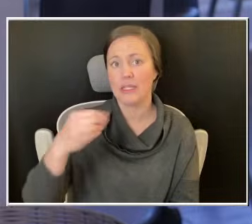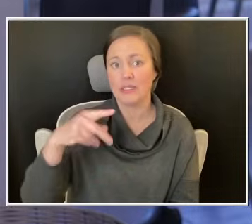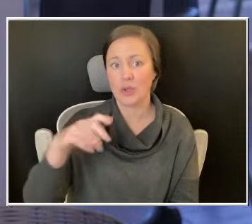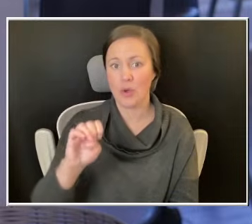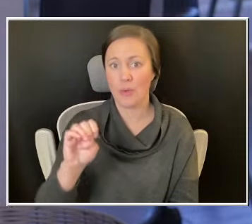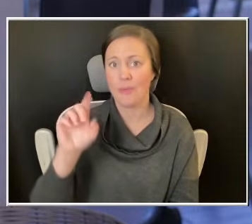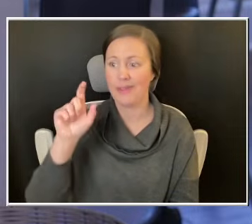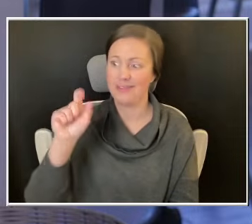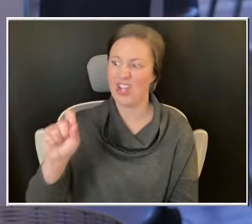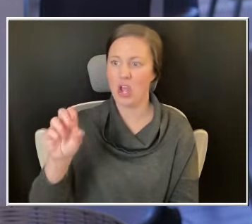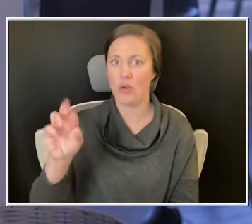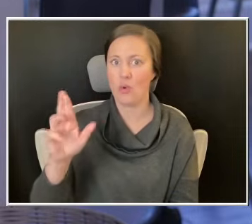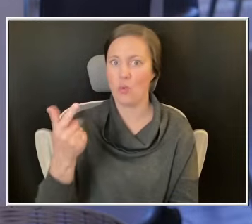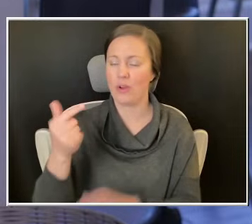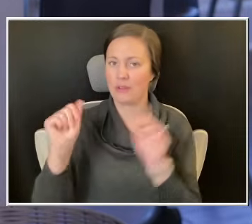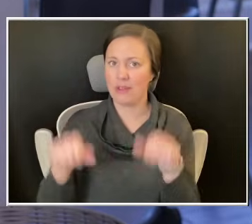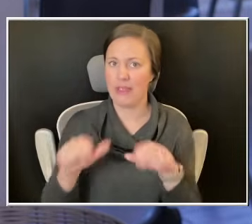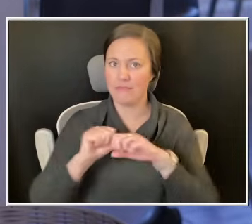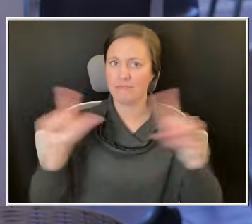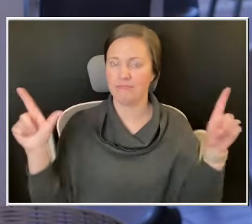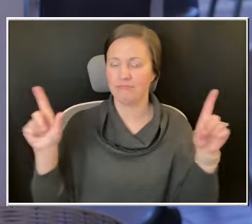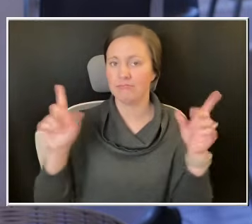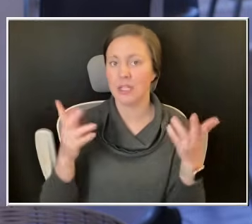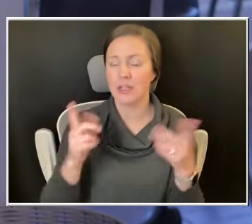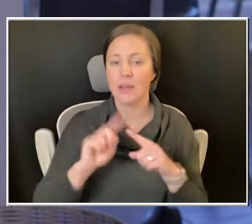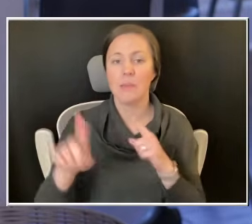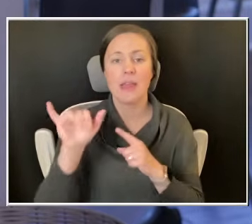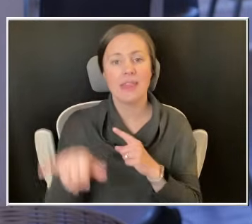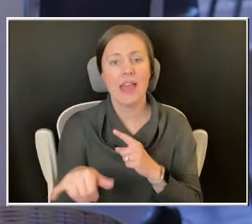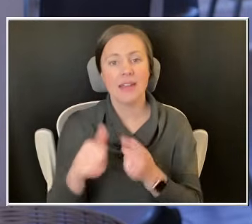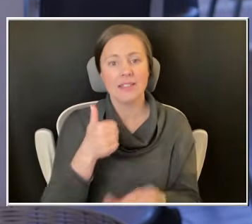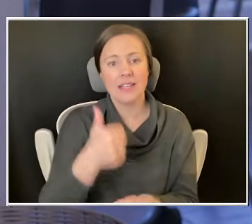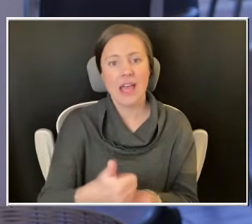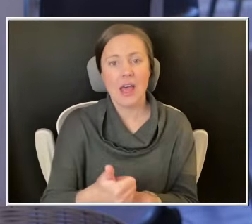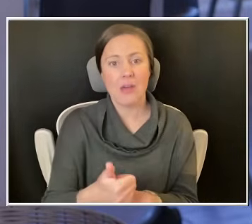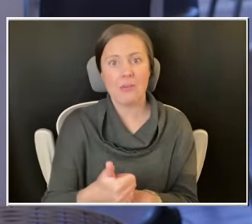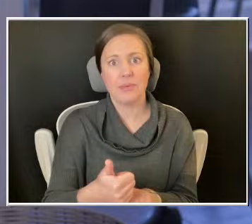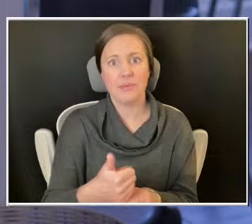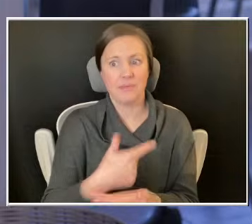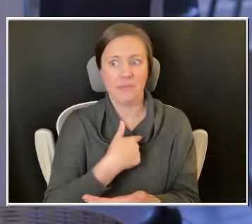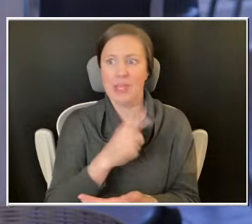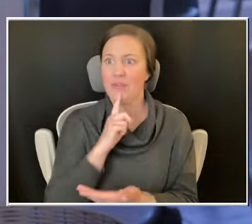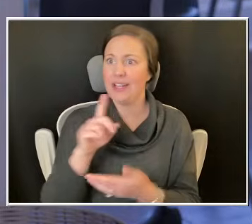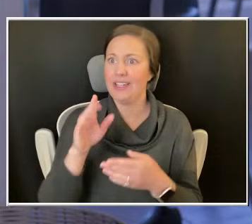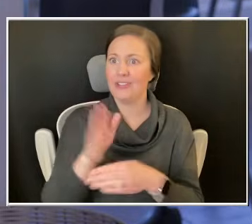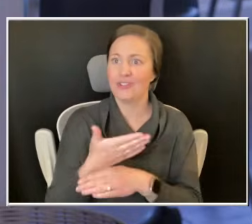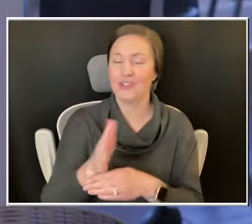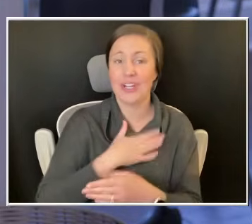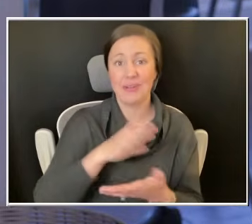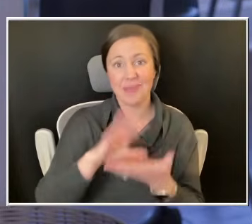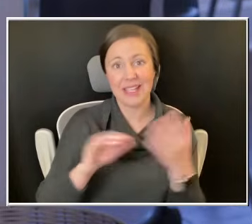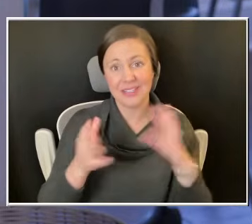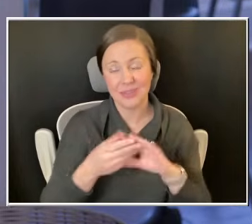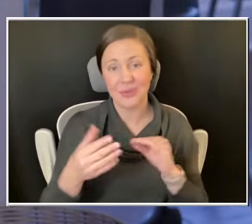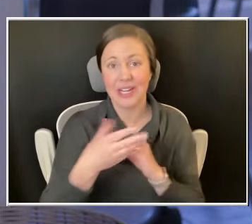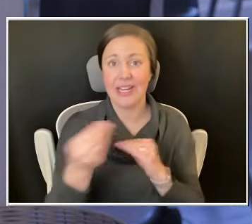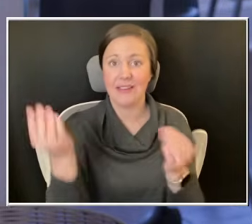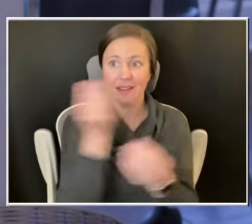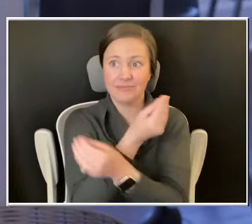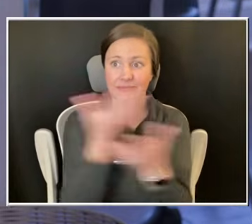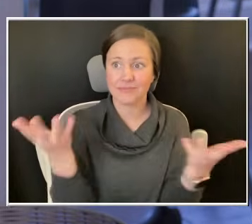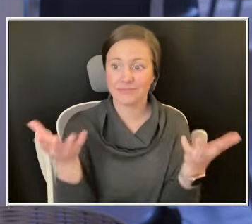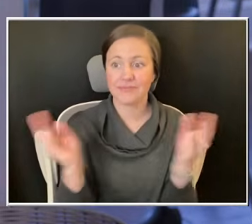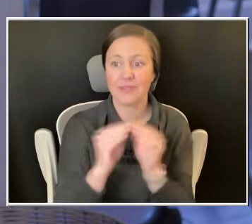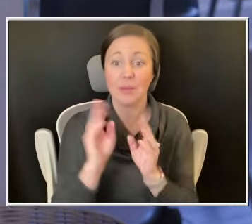brieshope.org, and it is to help me spread my story, like let more people know about it and how I've